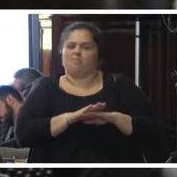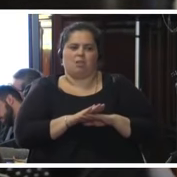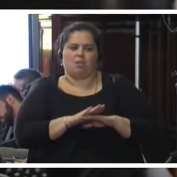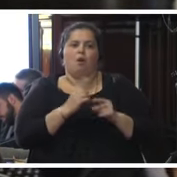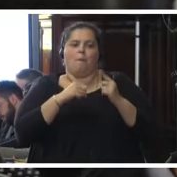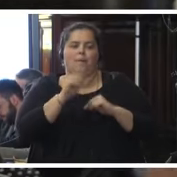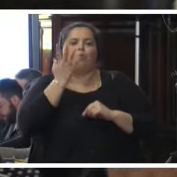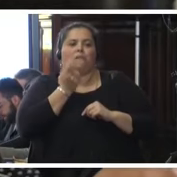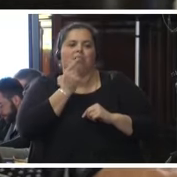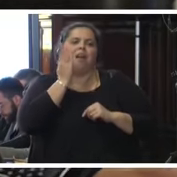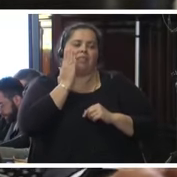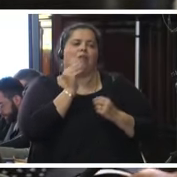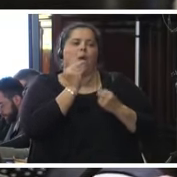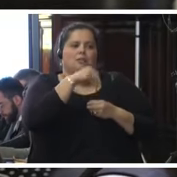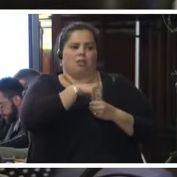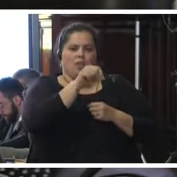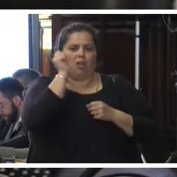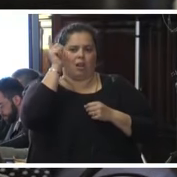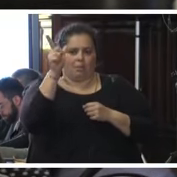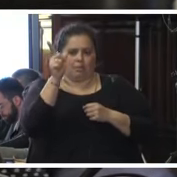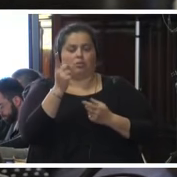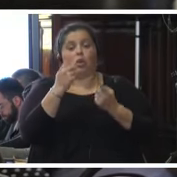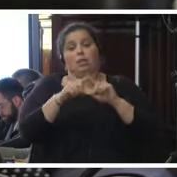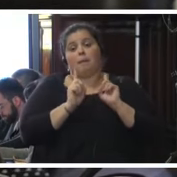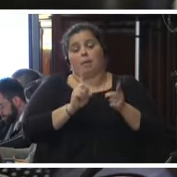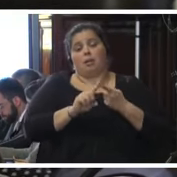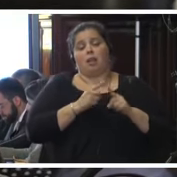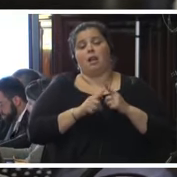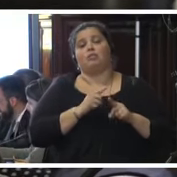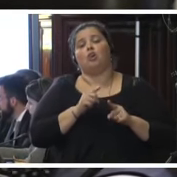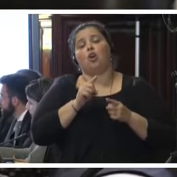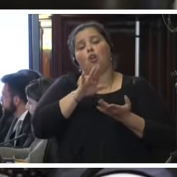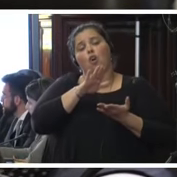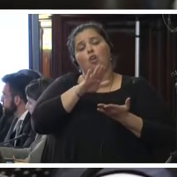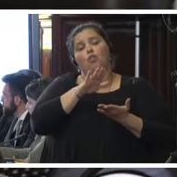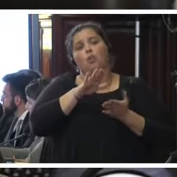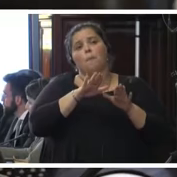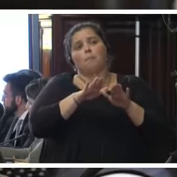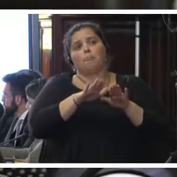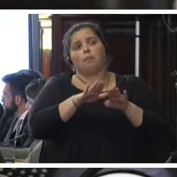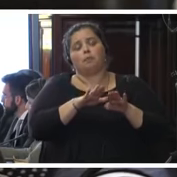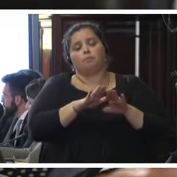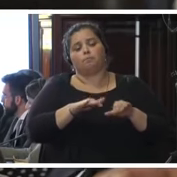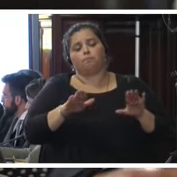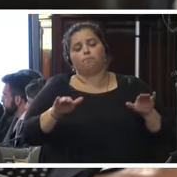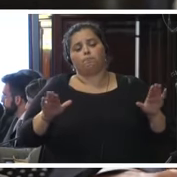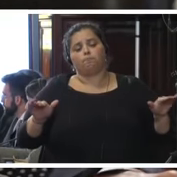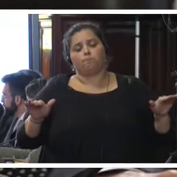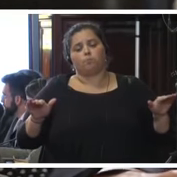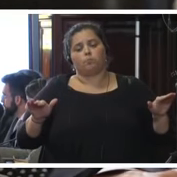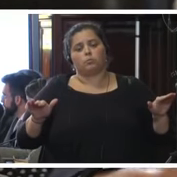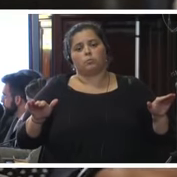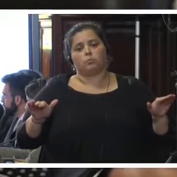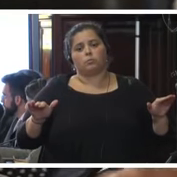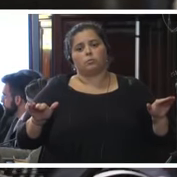to the Afro-descendants between 15 and 19, could we have details and comprehensive data in relation